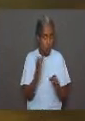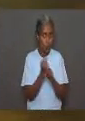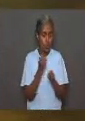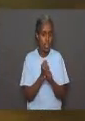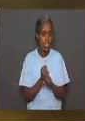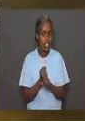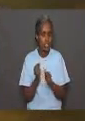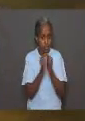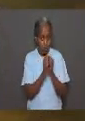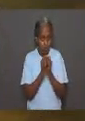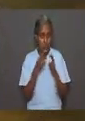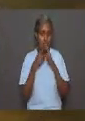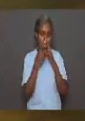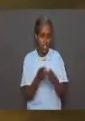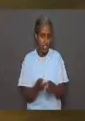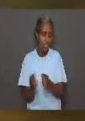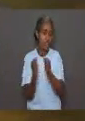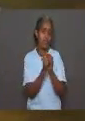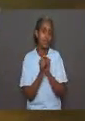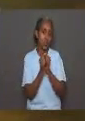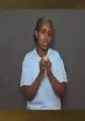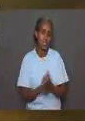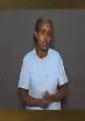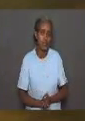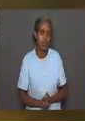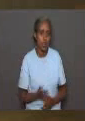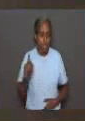check your work as we go through the answers together.